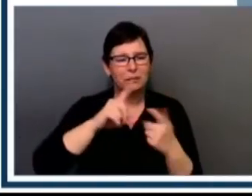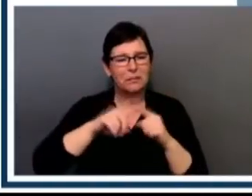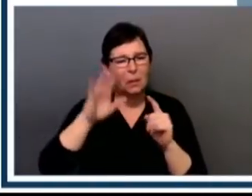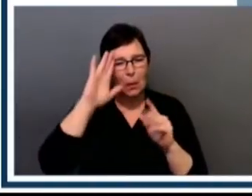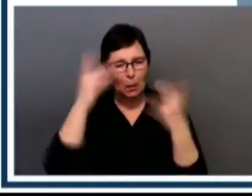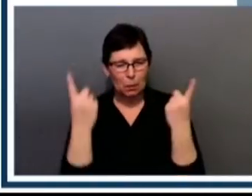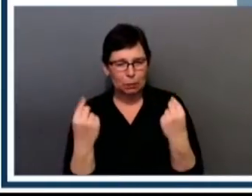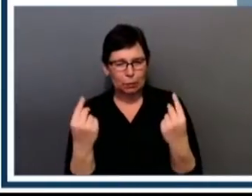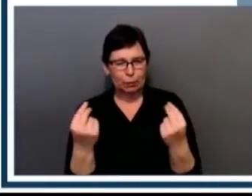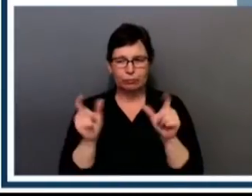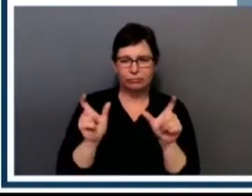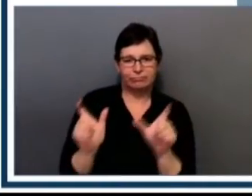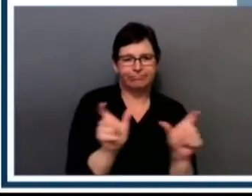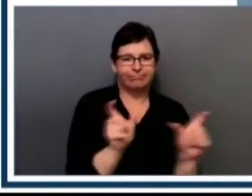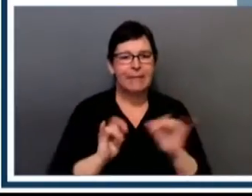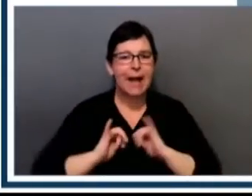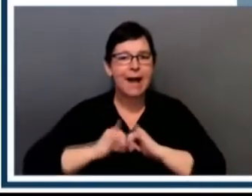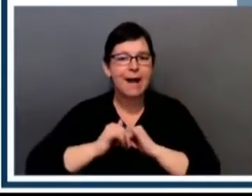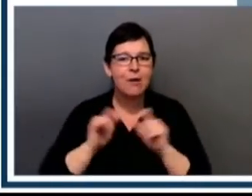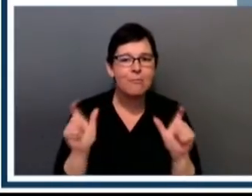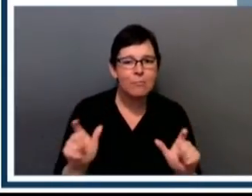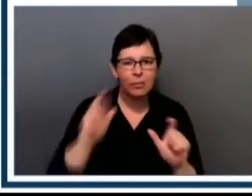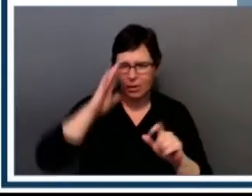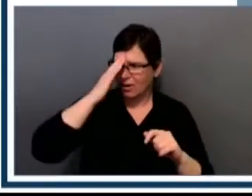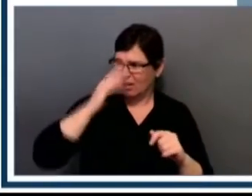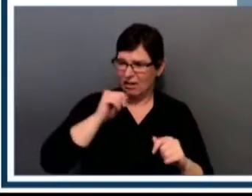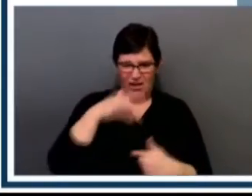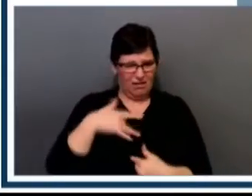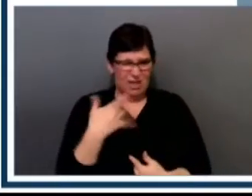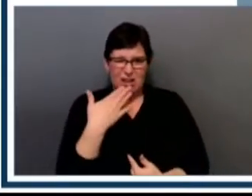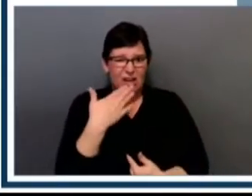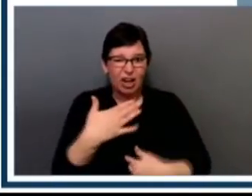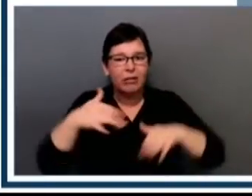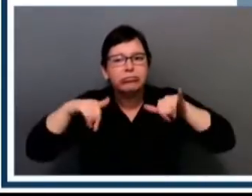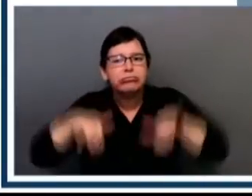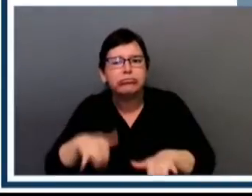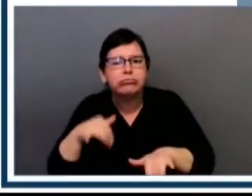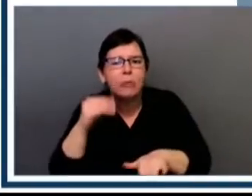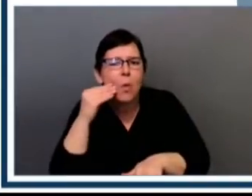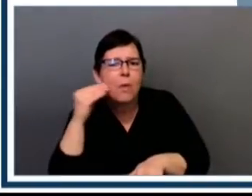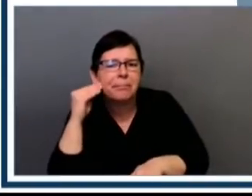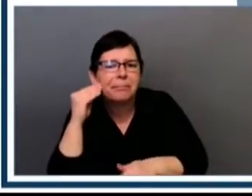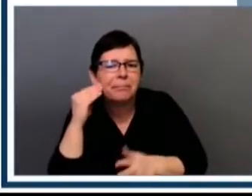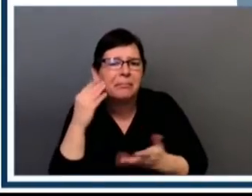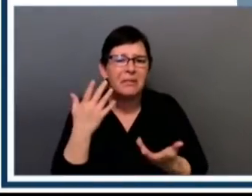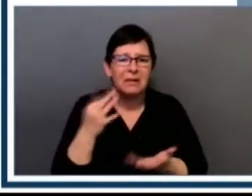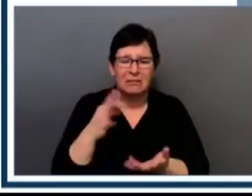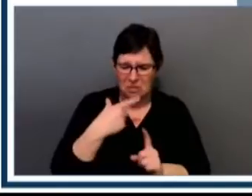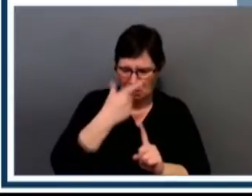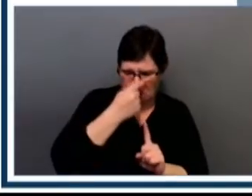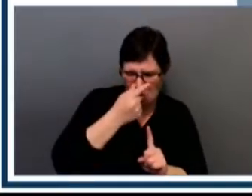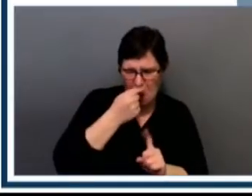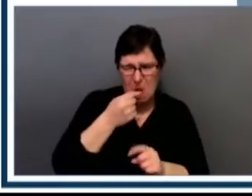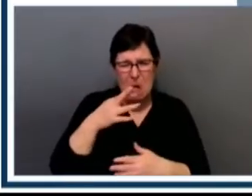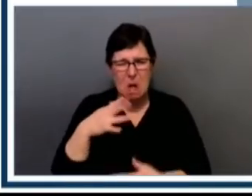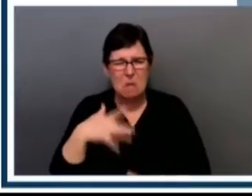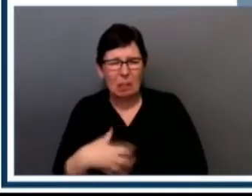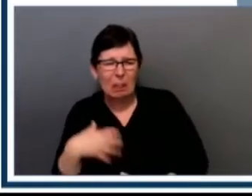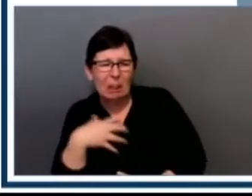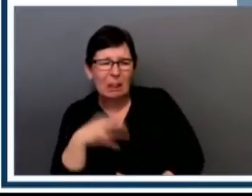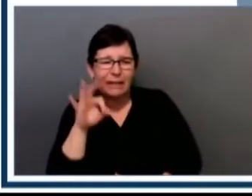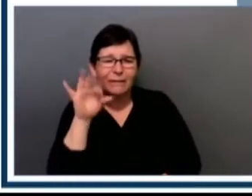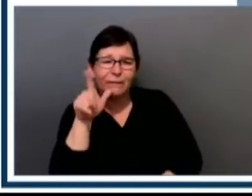2 changes, we will no longer be asking people who test positive for COVID to tell their close